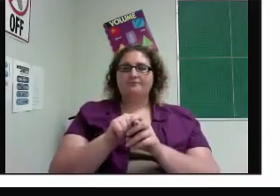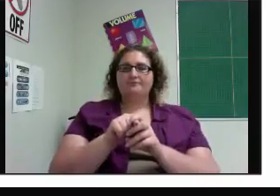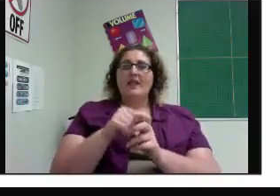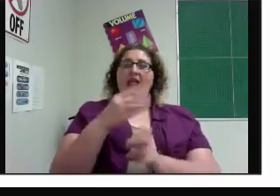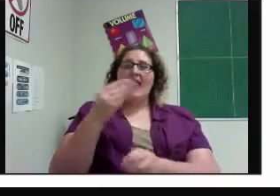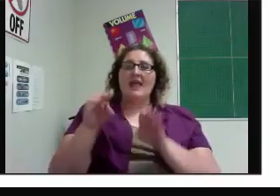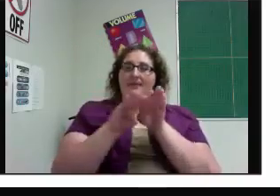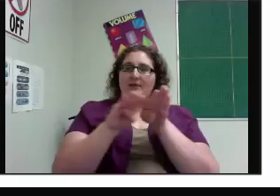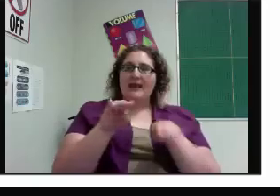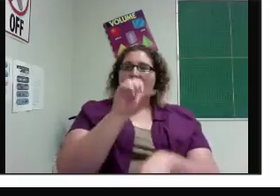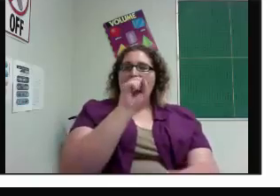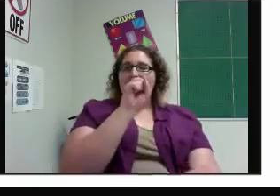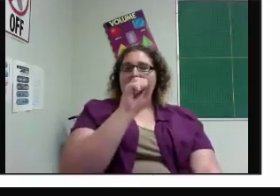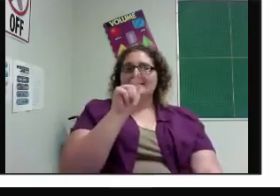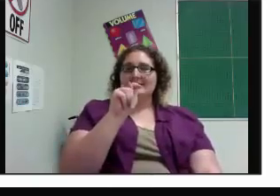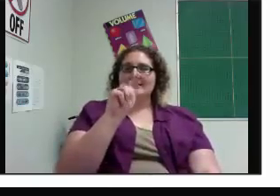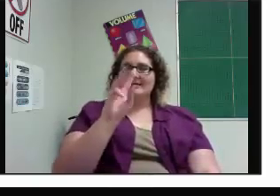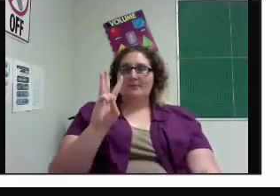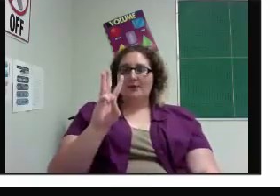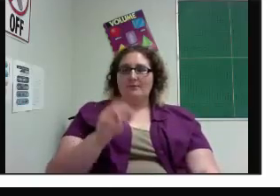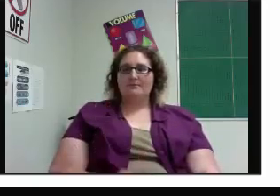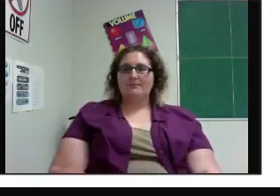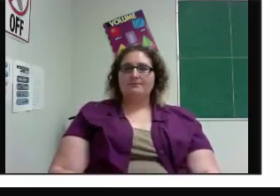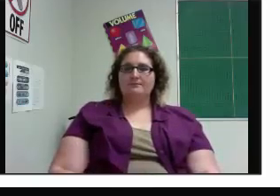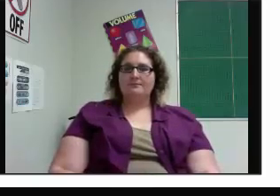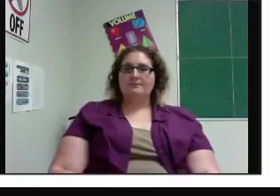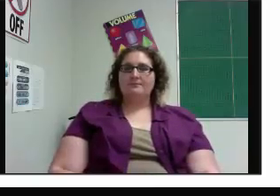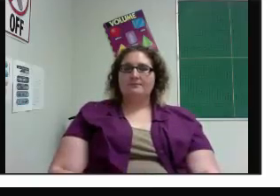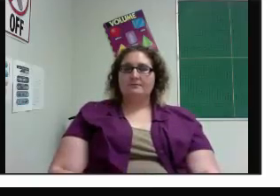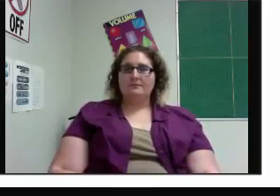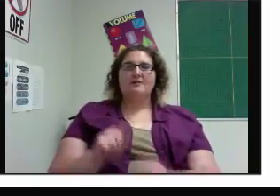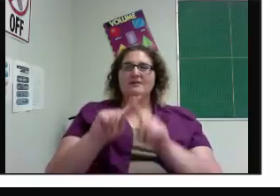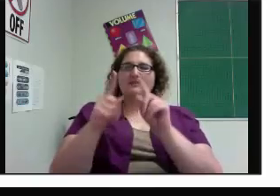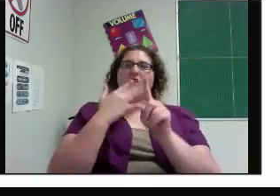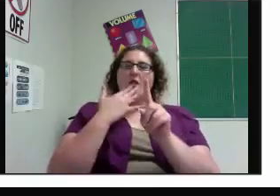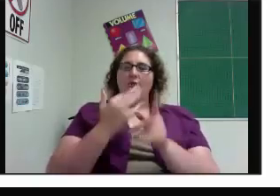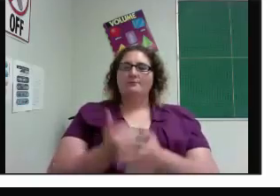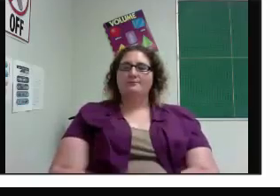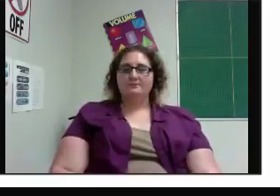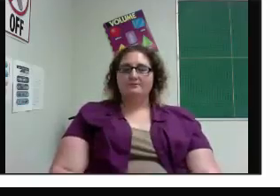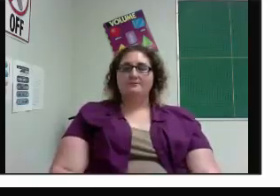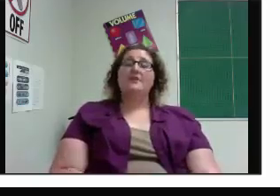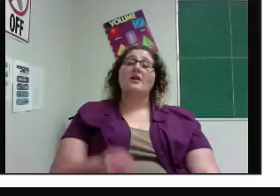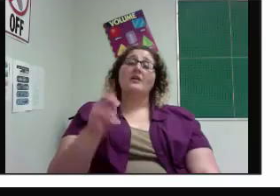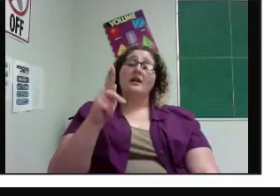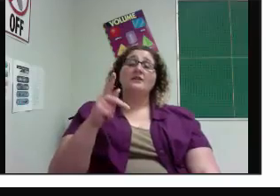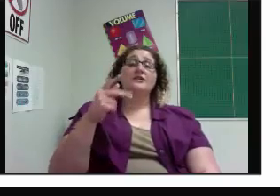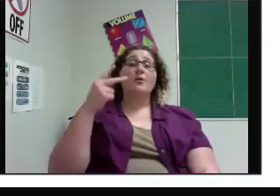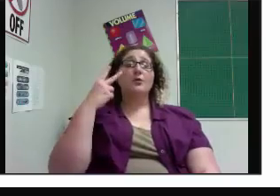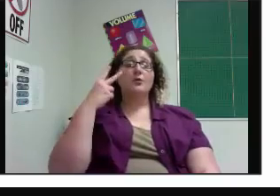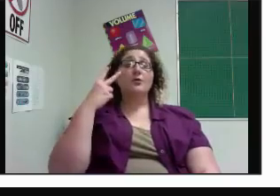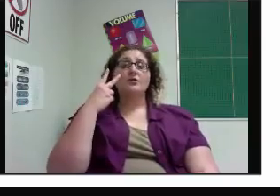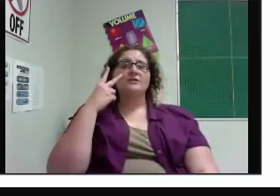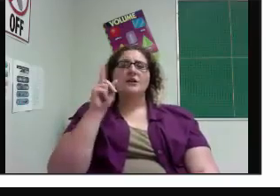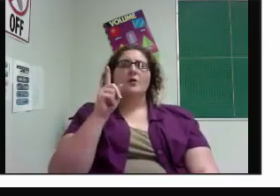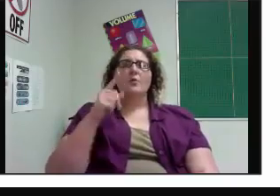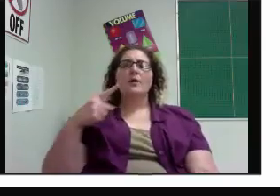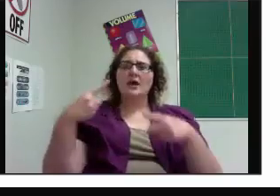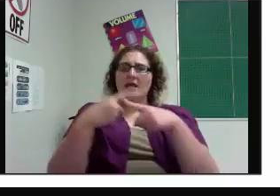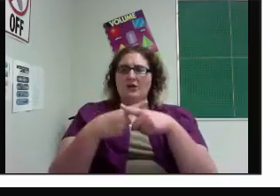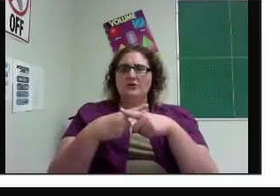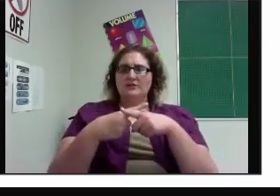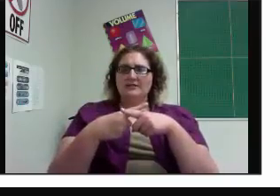And we're looking to see where they intersect each other. And if we look at this, their intersection is right here, so their intersection is going